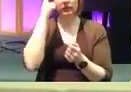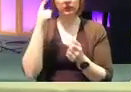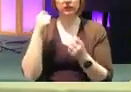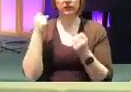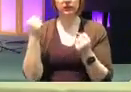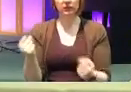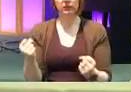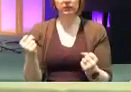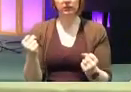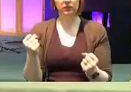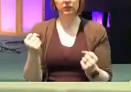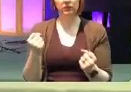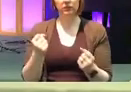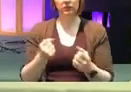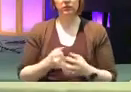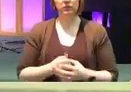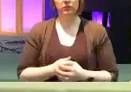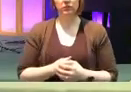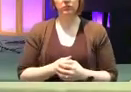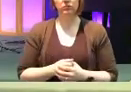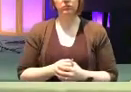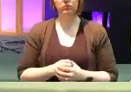And of a sound mind.